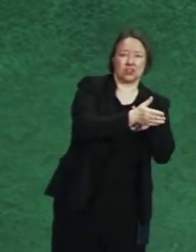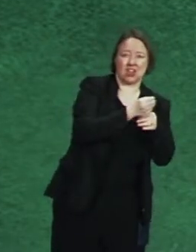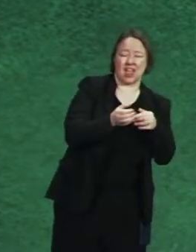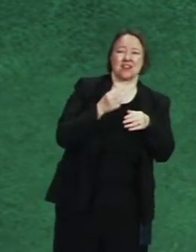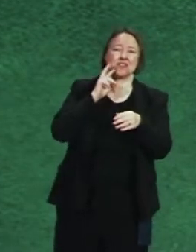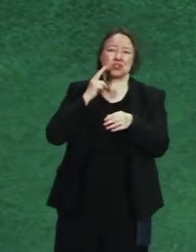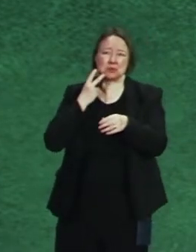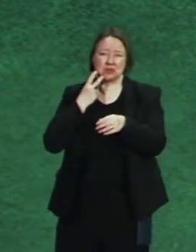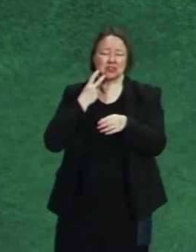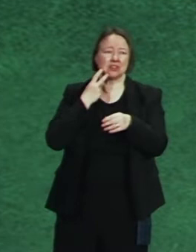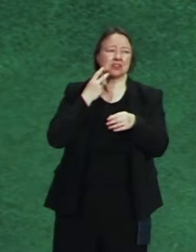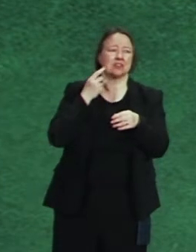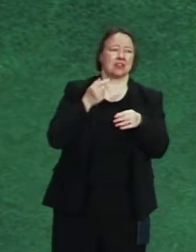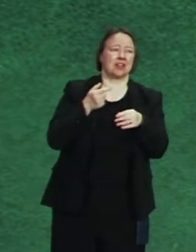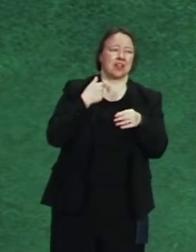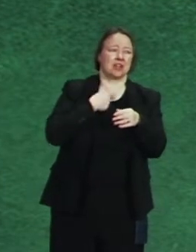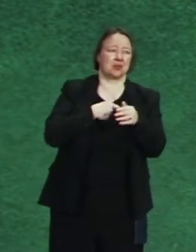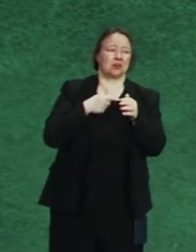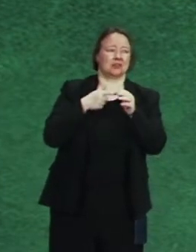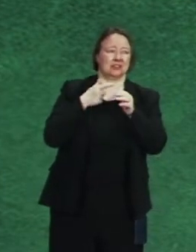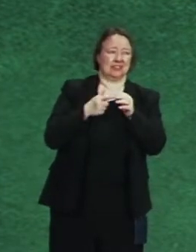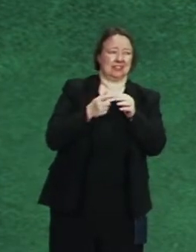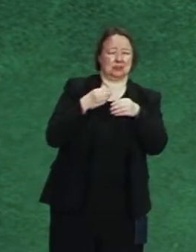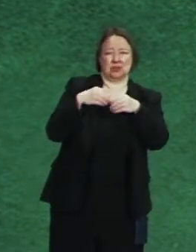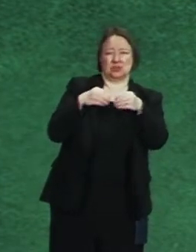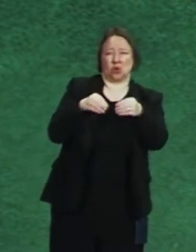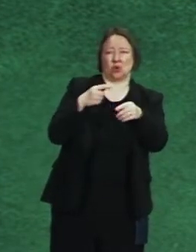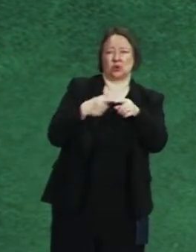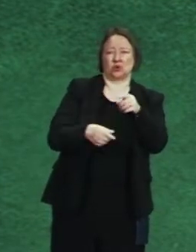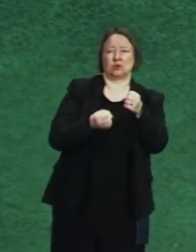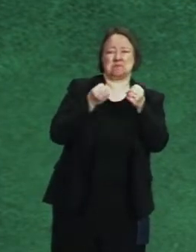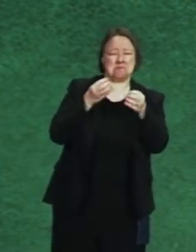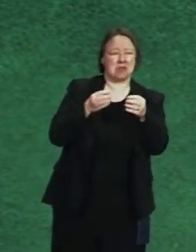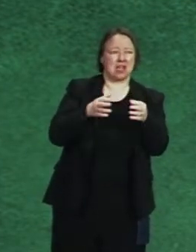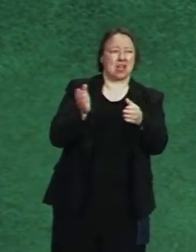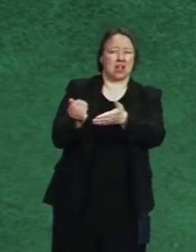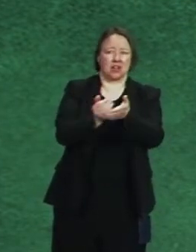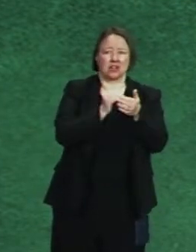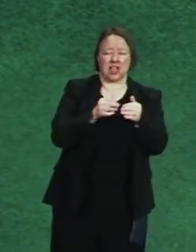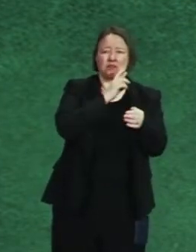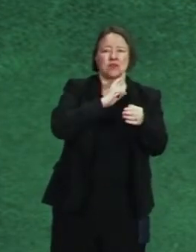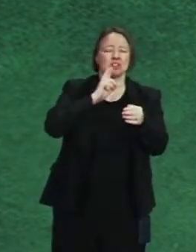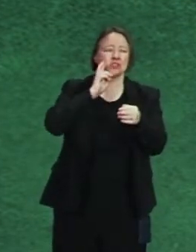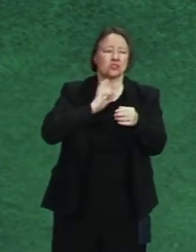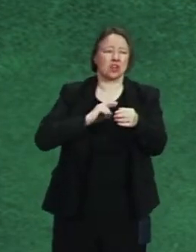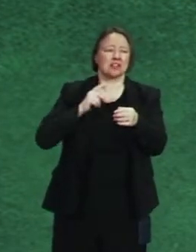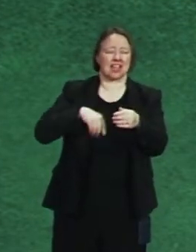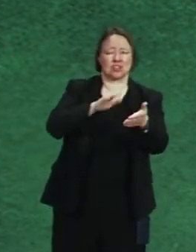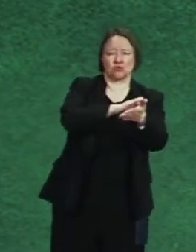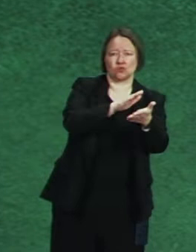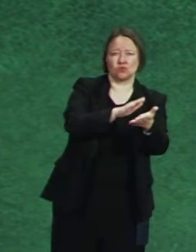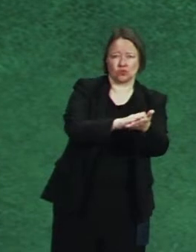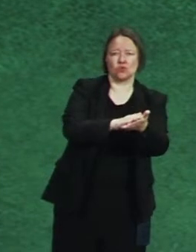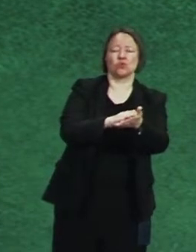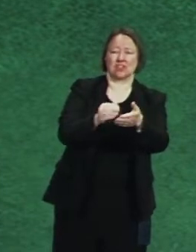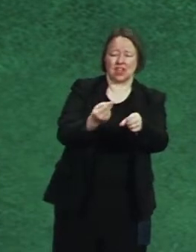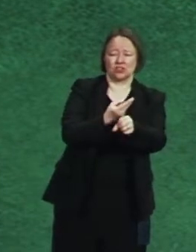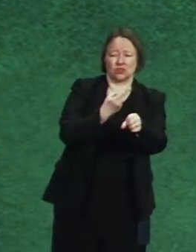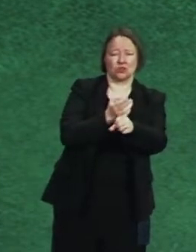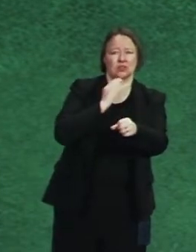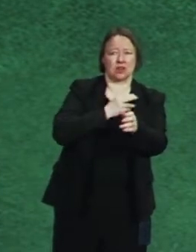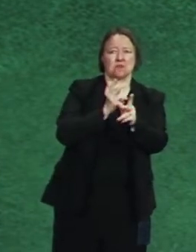meals. But as we are piloting, these will be sold to bulk harvesters like restaurants, hotels, and schools that consume